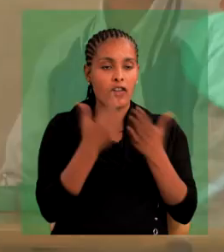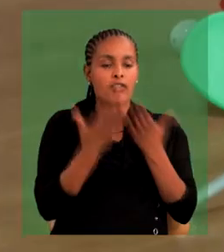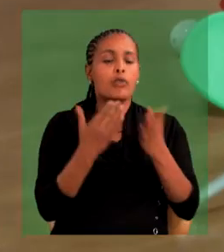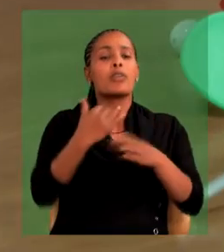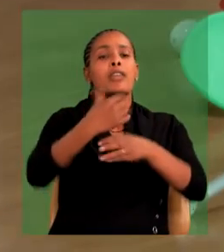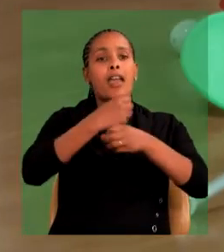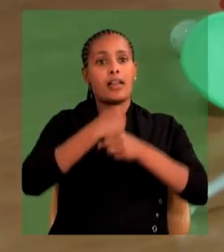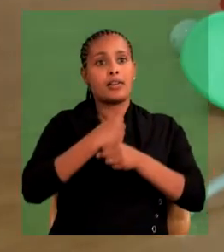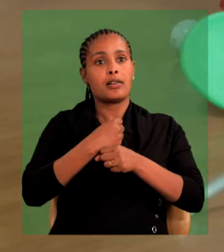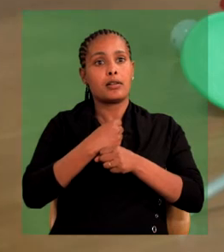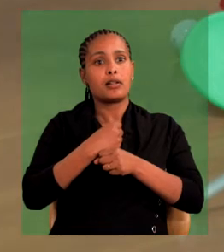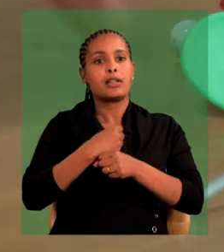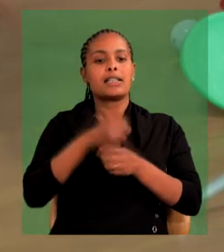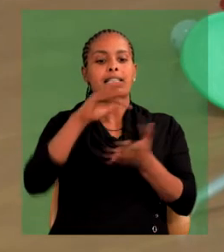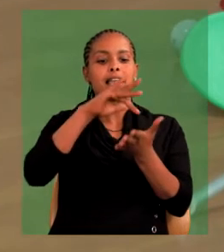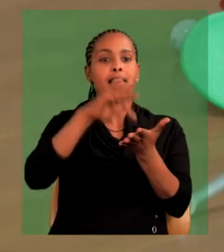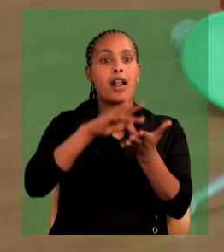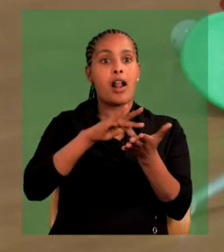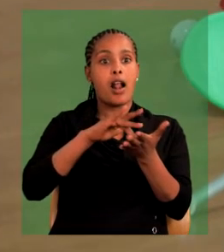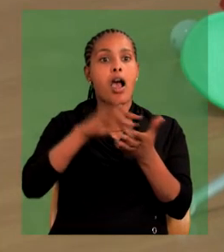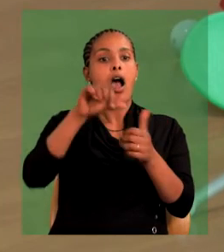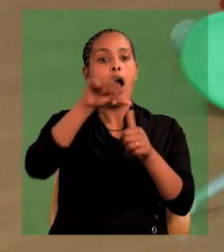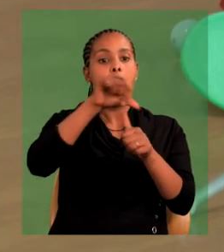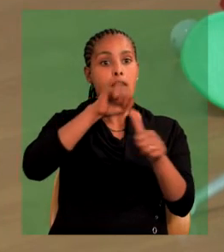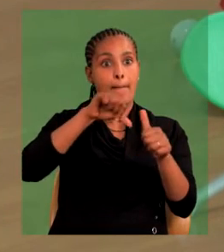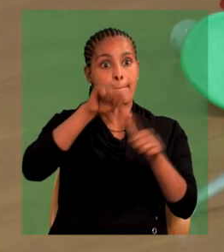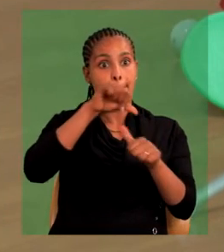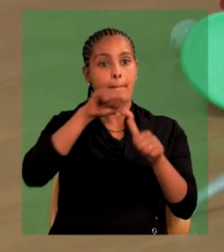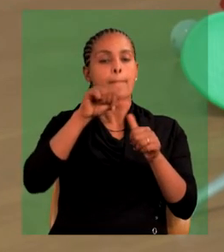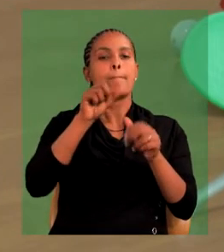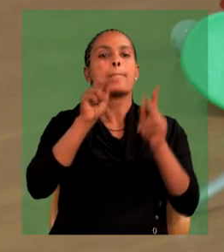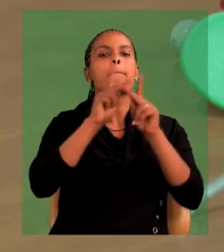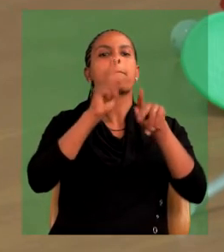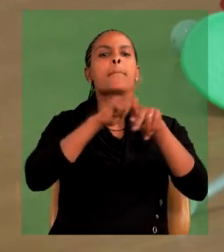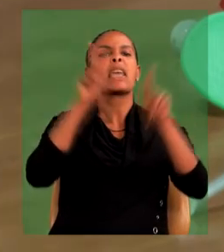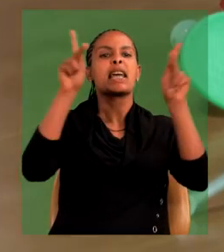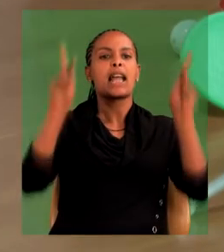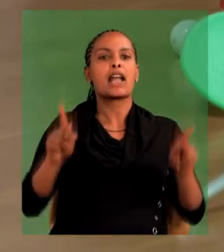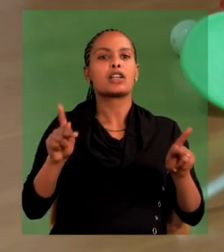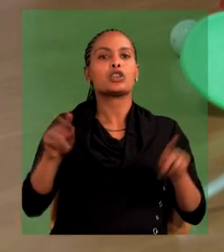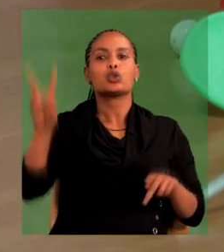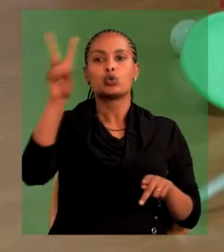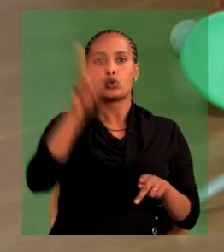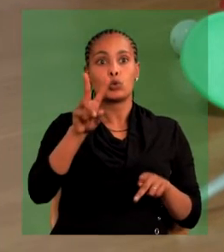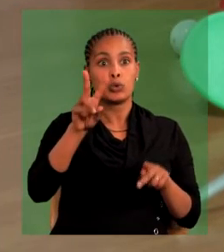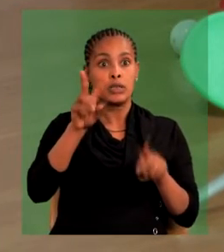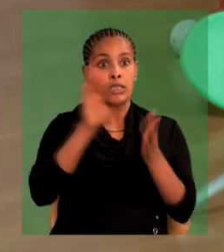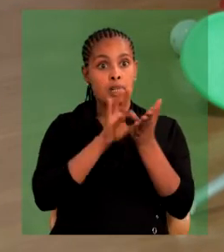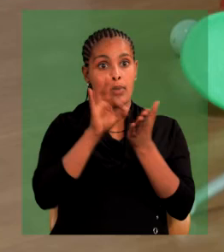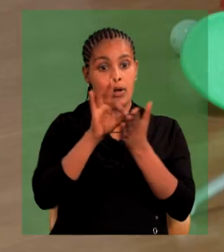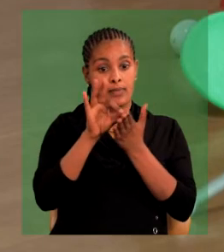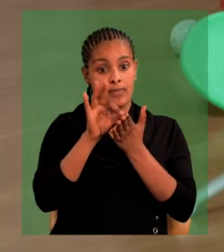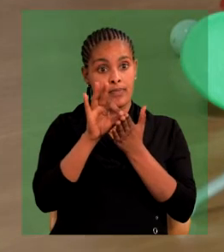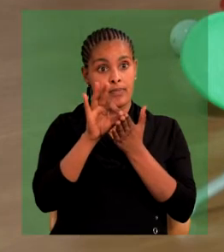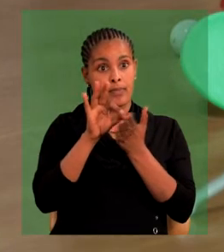you take central atoms from period 2, the number of